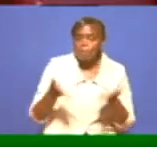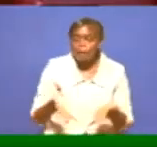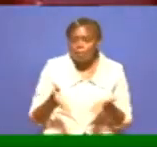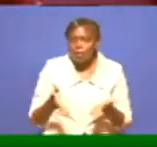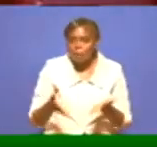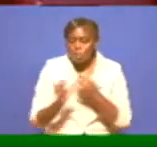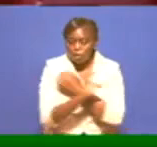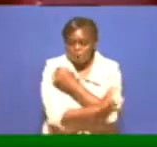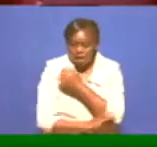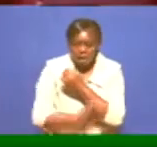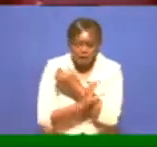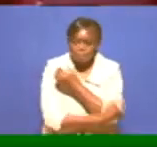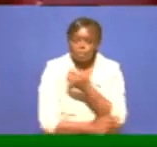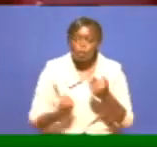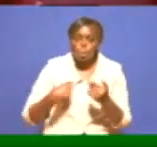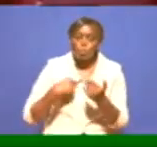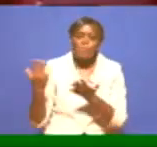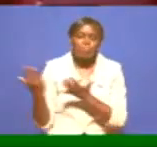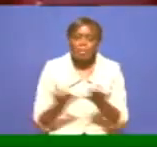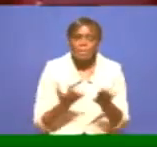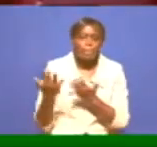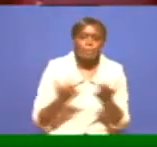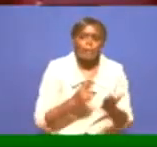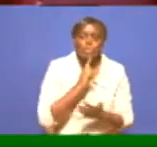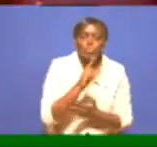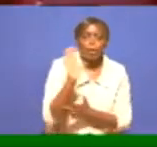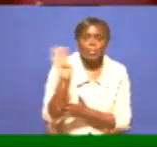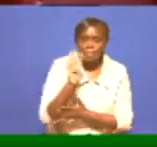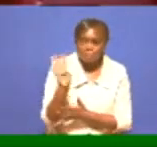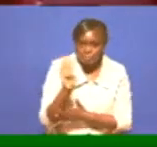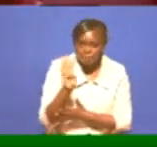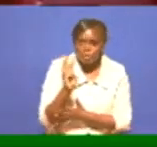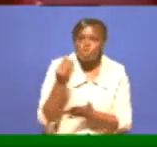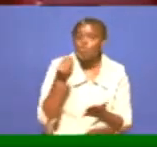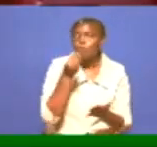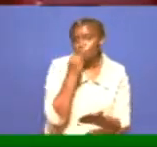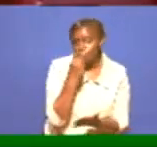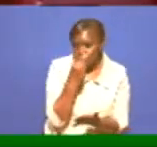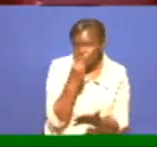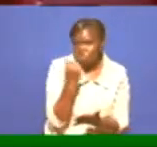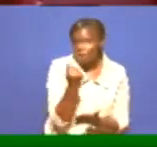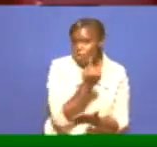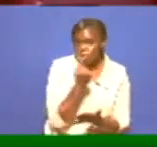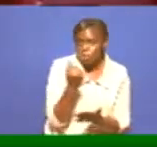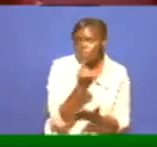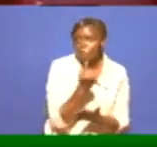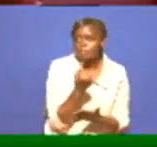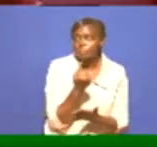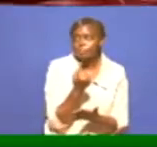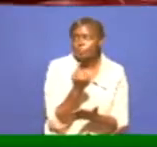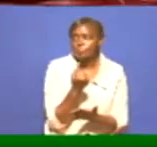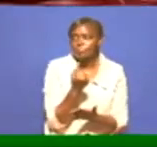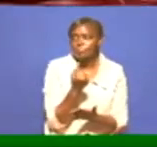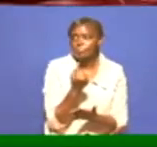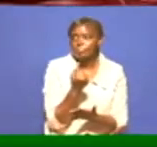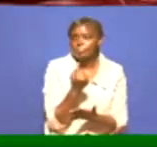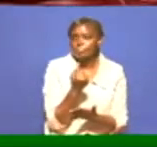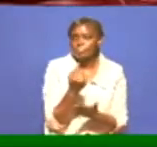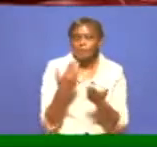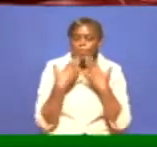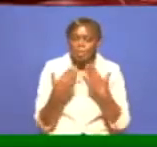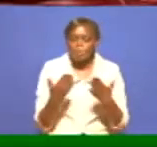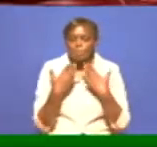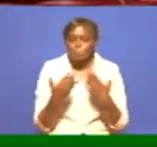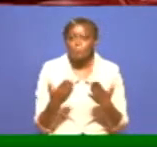country is that we import more than 200 billion worth of food, Mr. Speaker. Your half a minute is gone. Thank you.